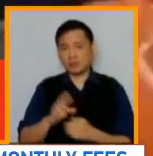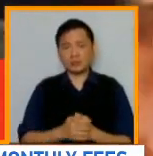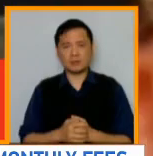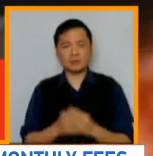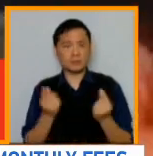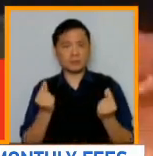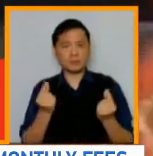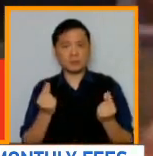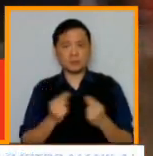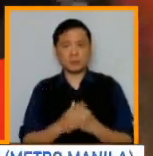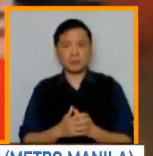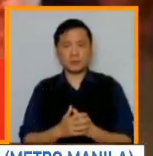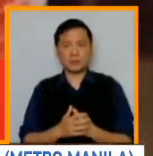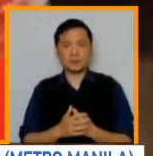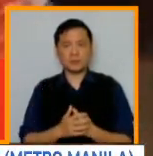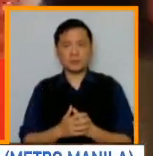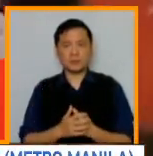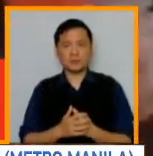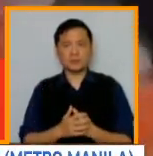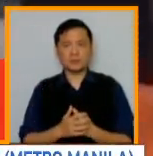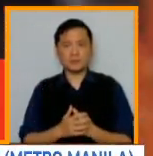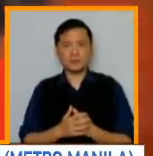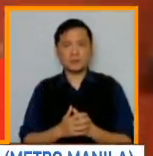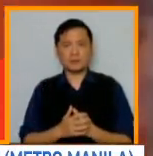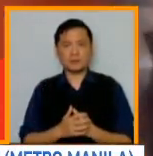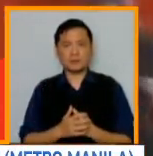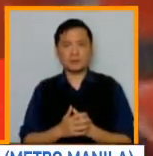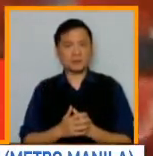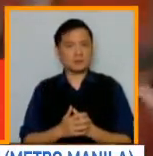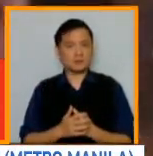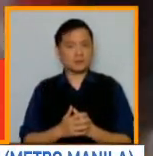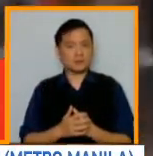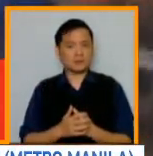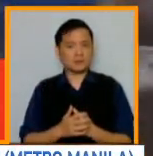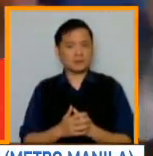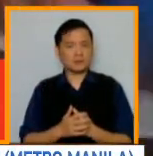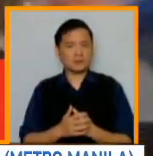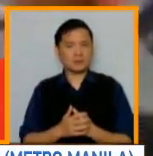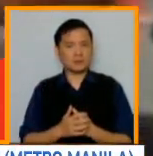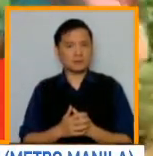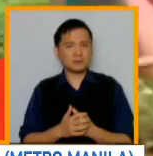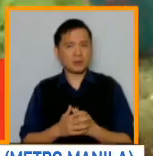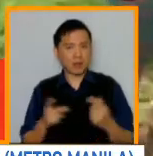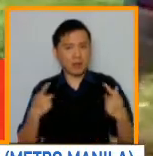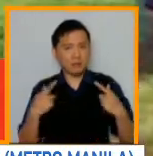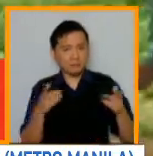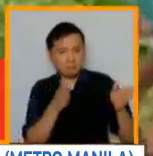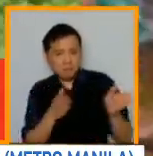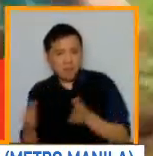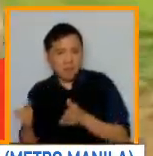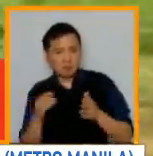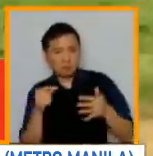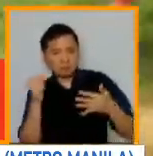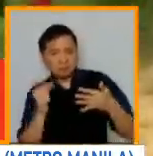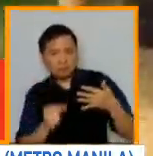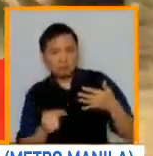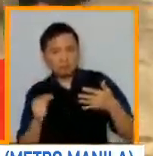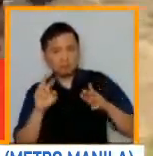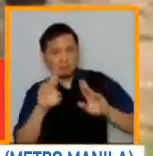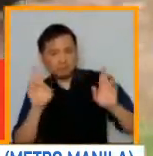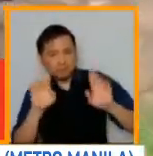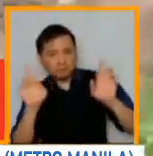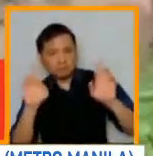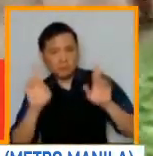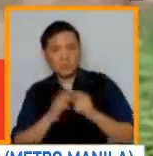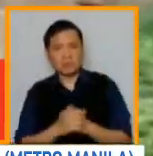technically tapos na. Ilangatayin na po natin itong pagdating talaga niyo ng Bagyong si Odette. We have more than 2,000